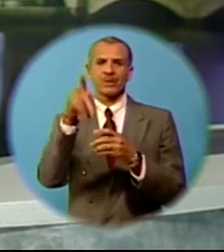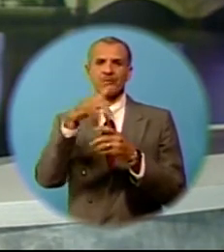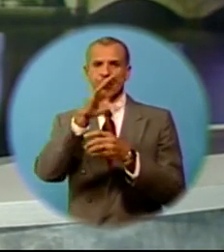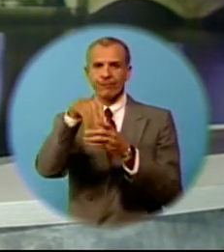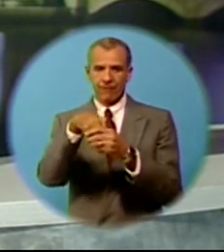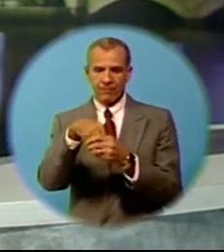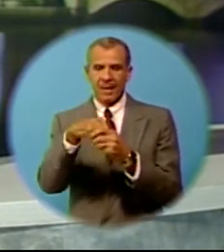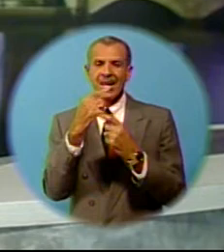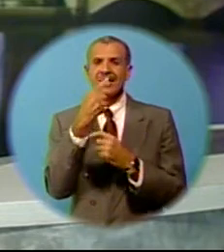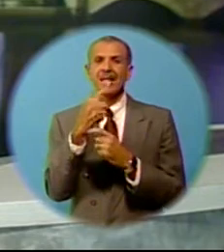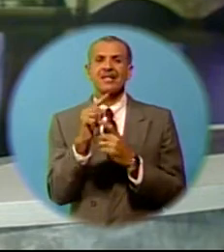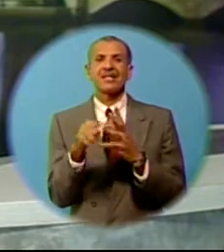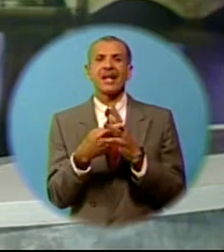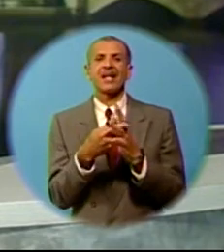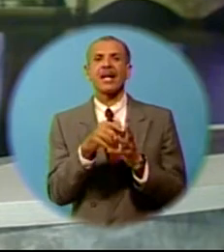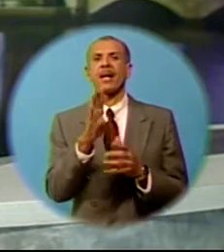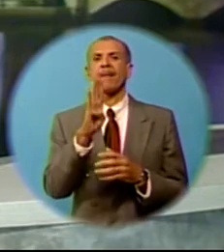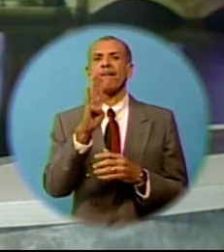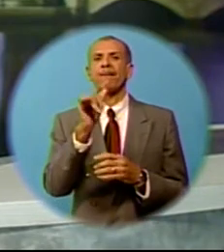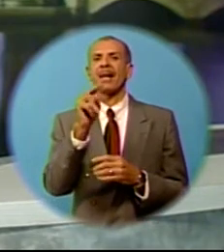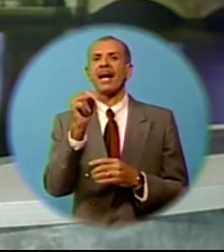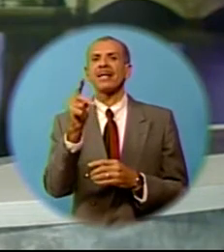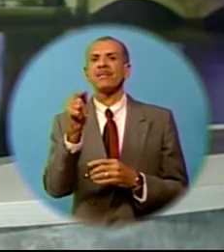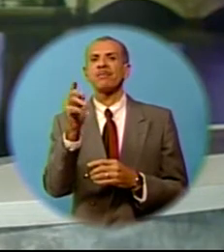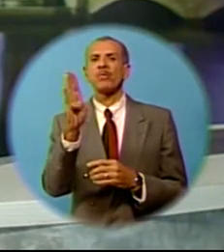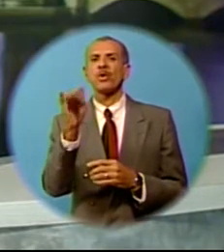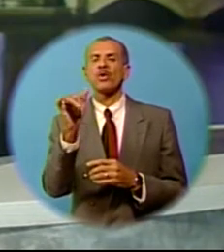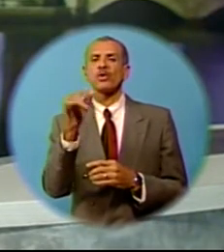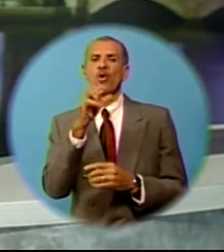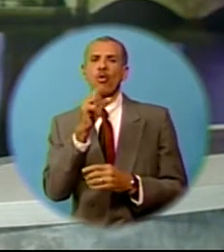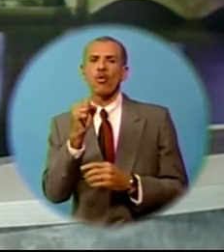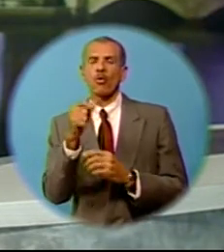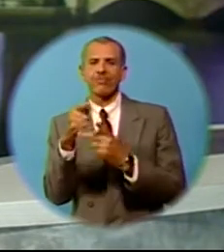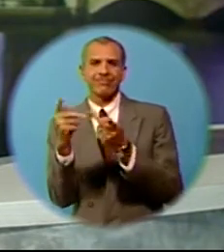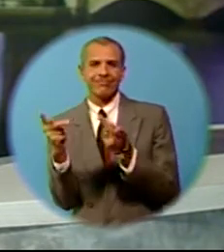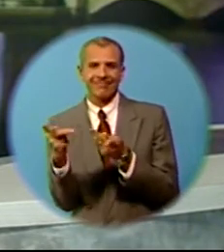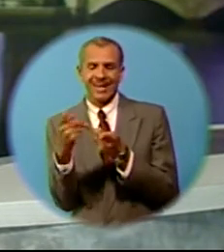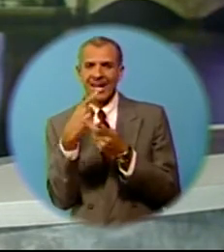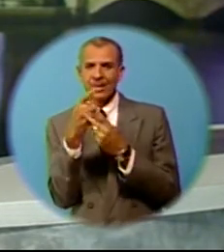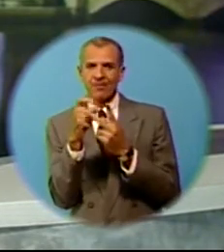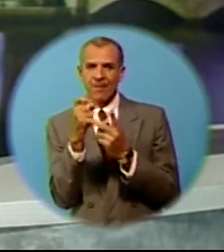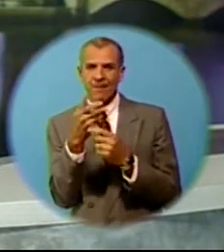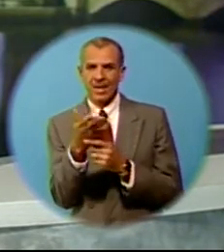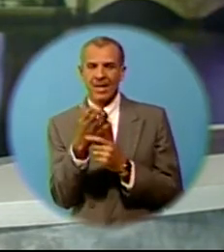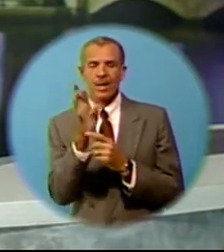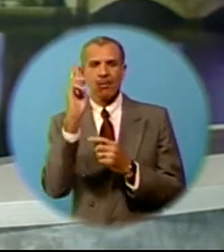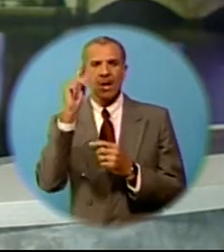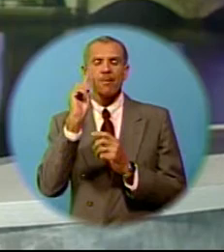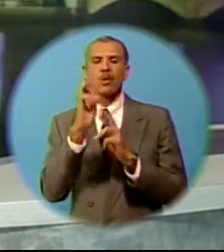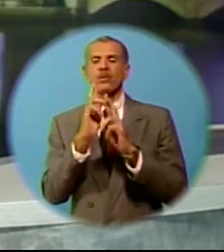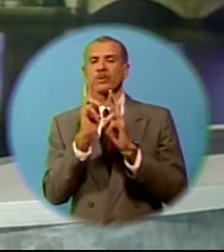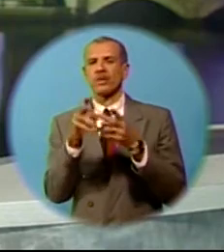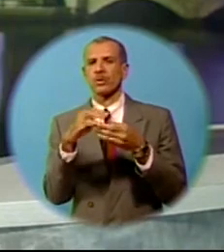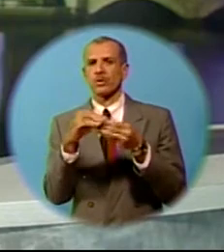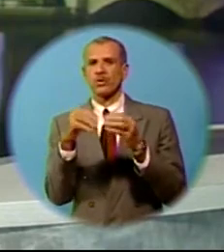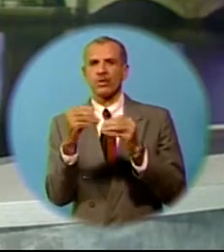has already started at the Old Banks Brewery's complex in Wilde St. Michael, and it's from there that Ryan Broom picks up the